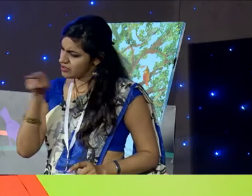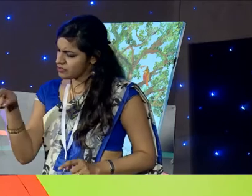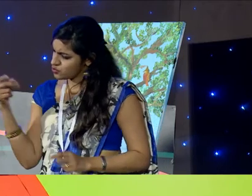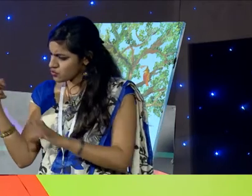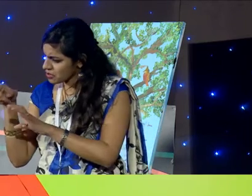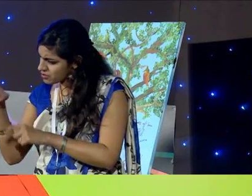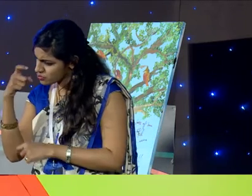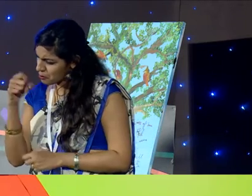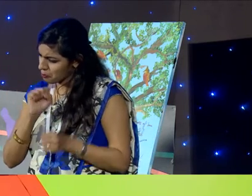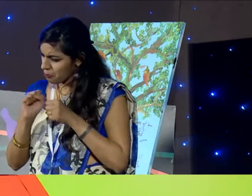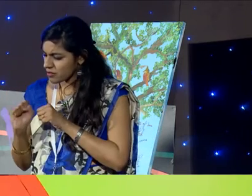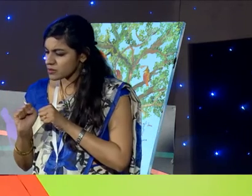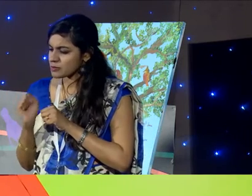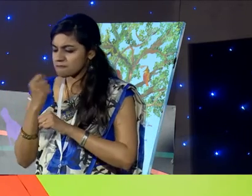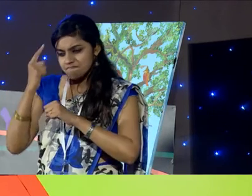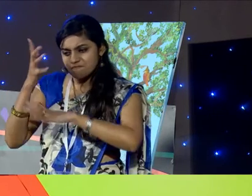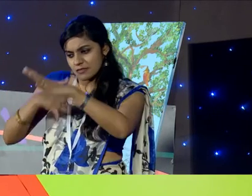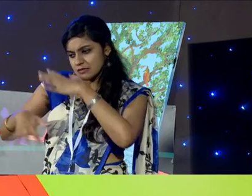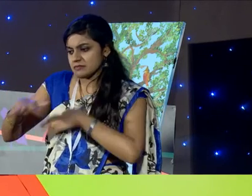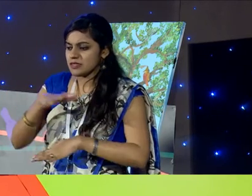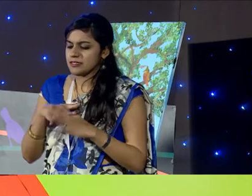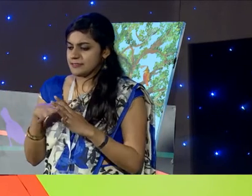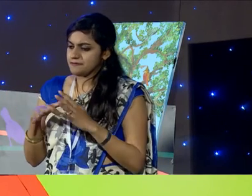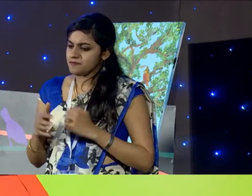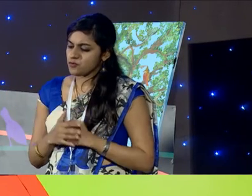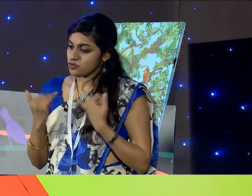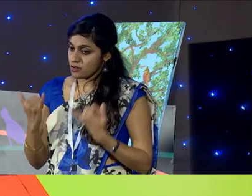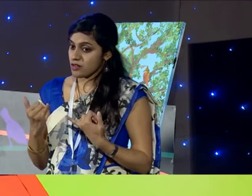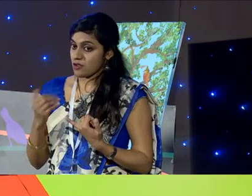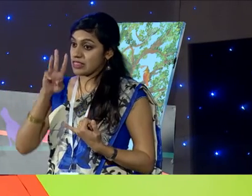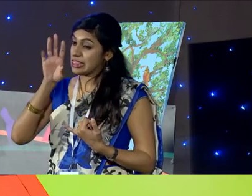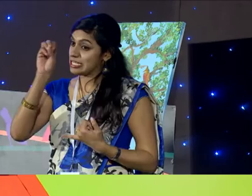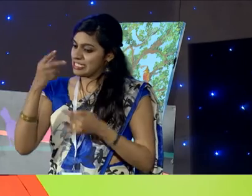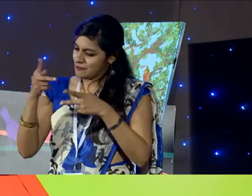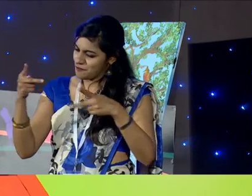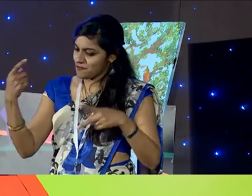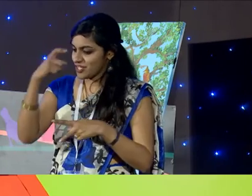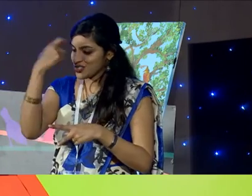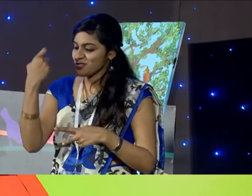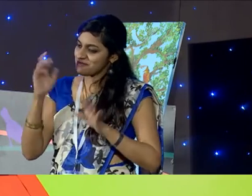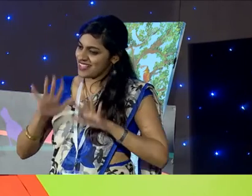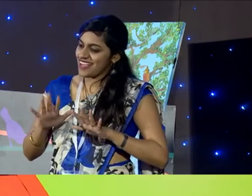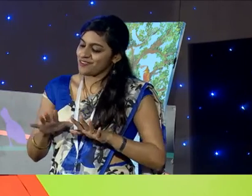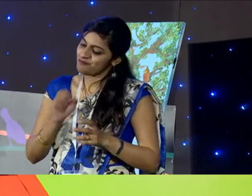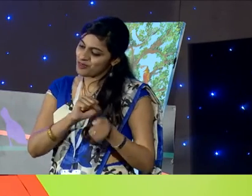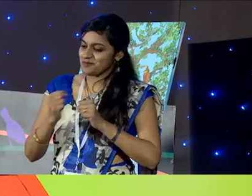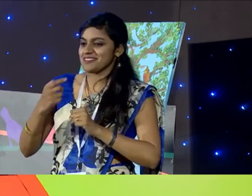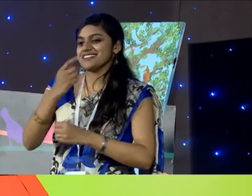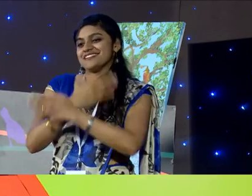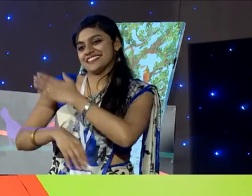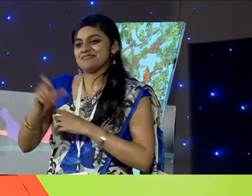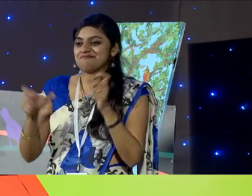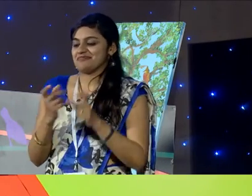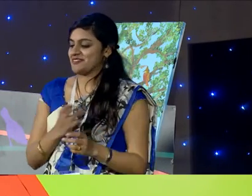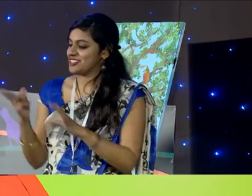there, the disability is irrelevant. So we've identified about 30 positions like this. Depending on the disability